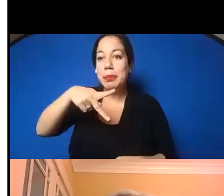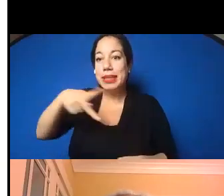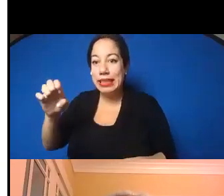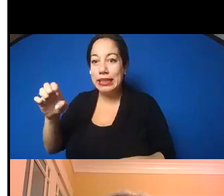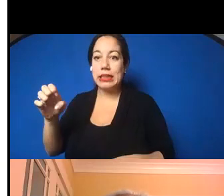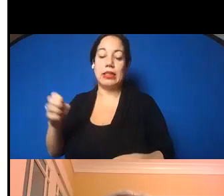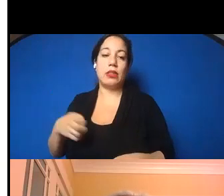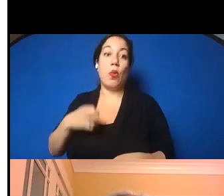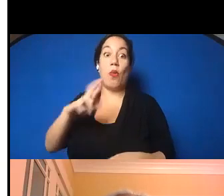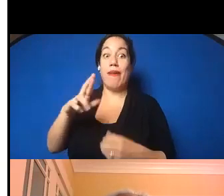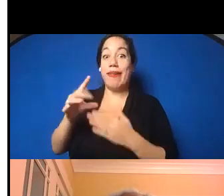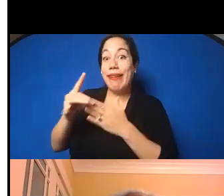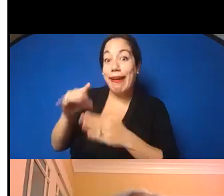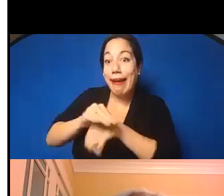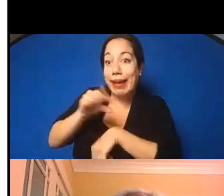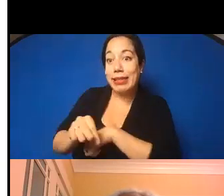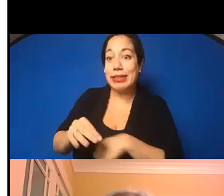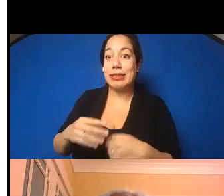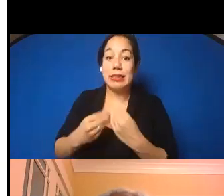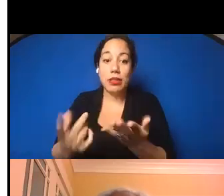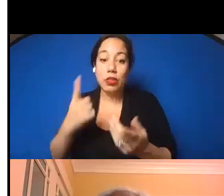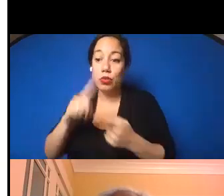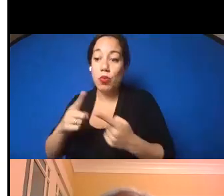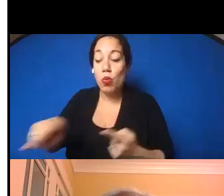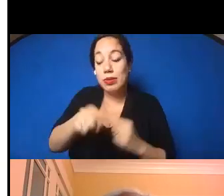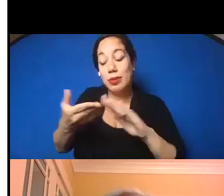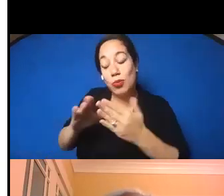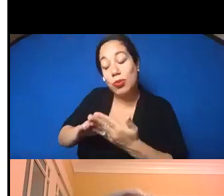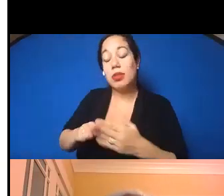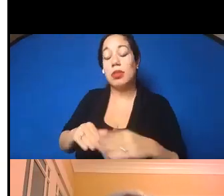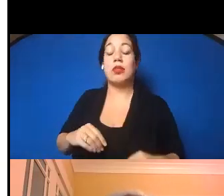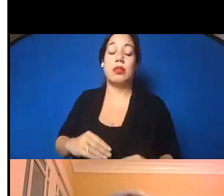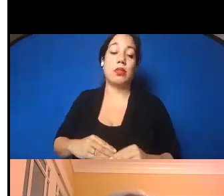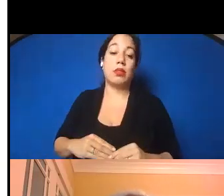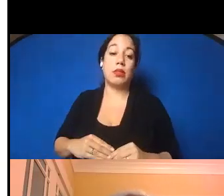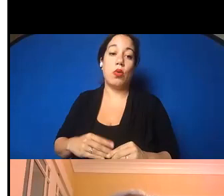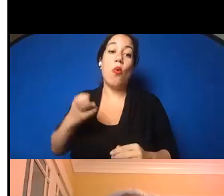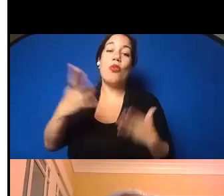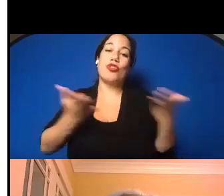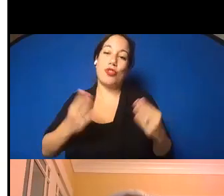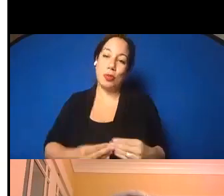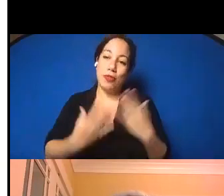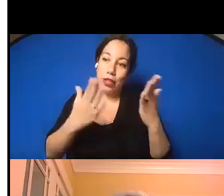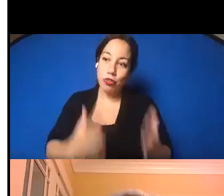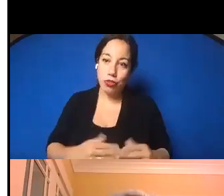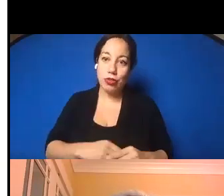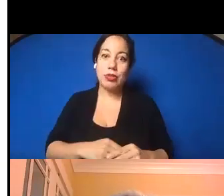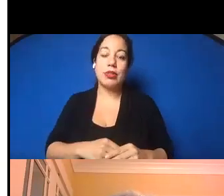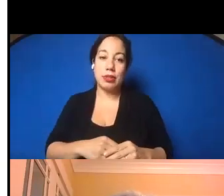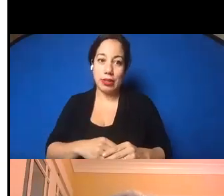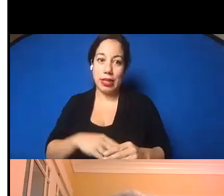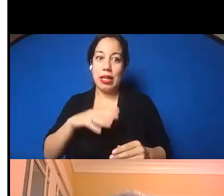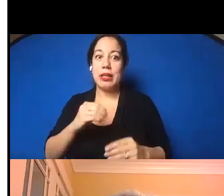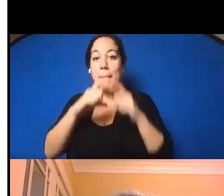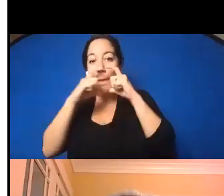guidance or allocation to either communities or to service providers. This is all